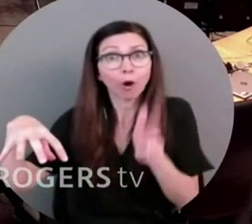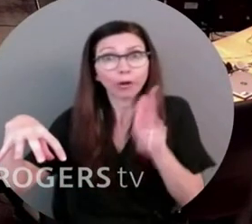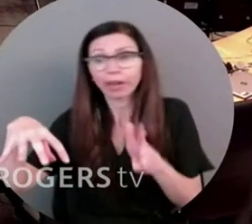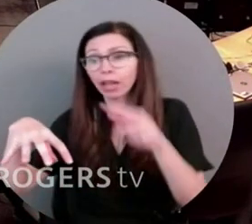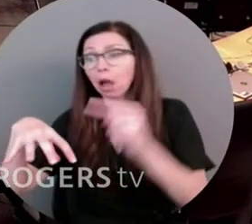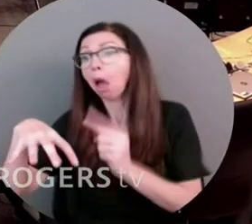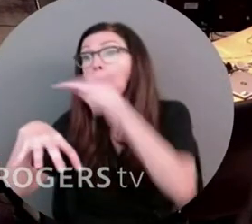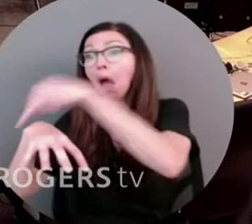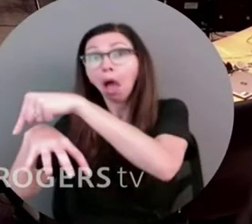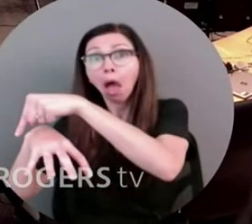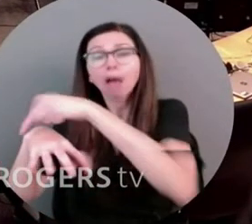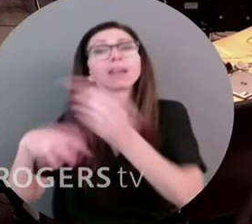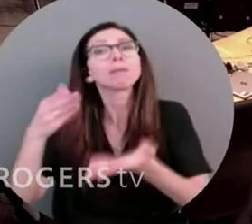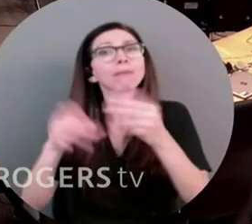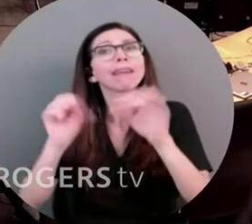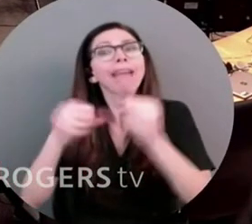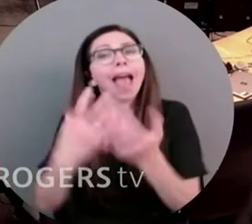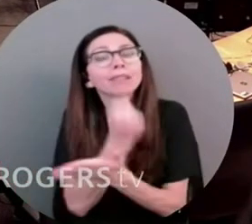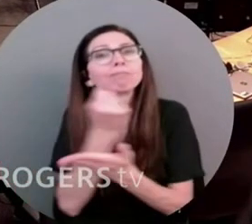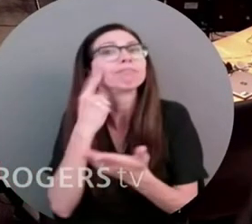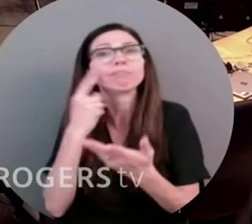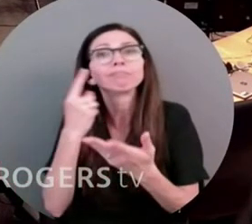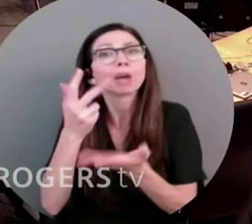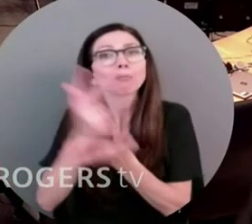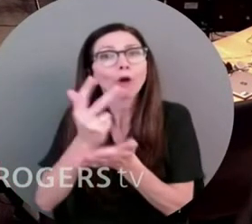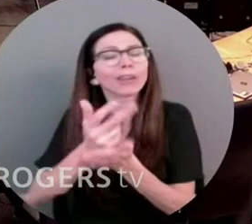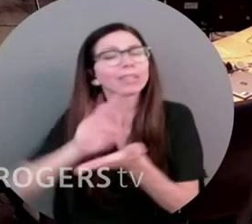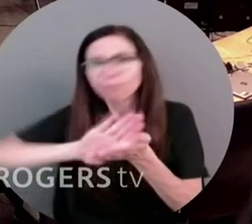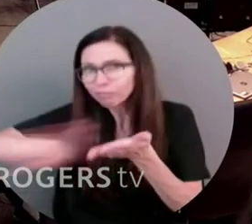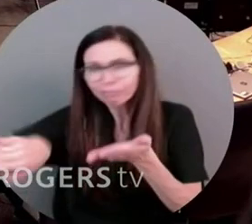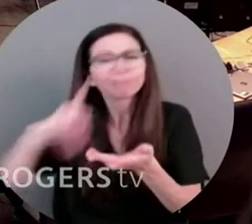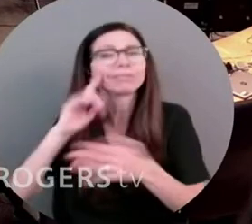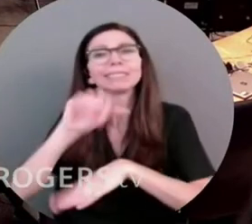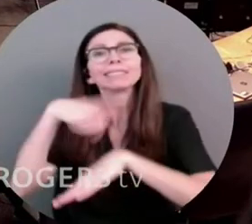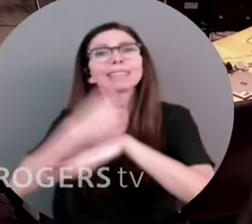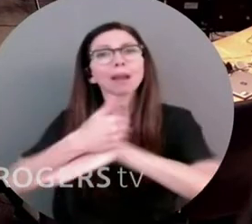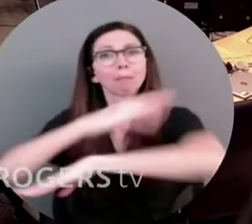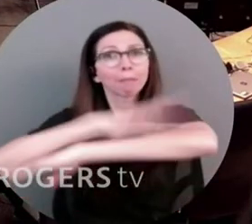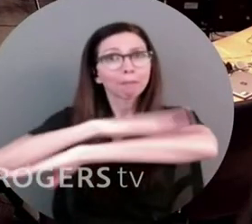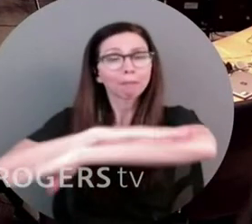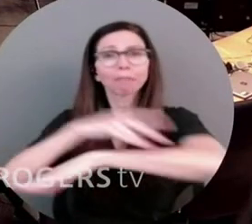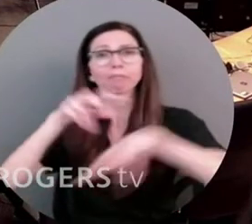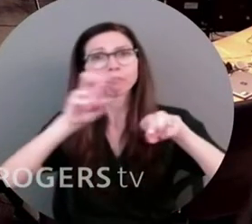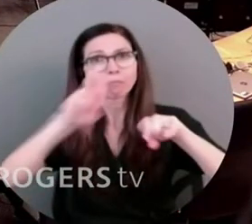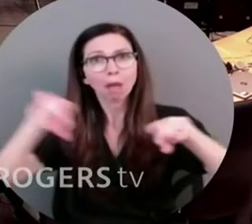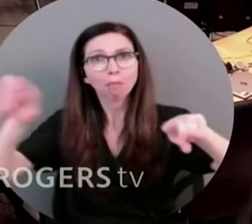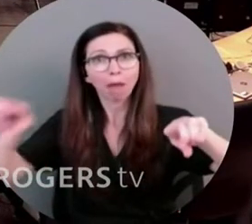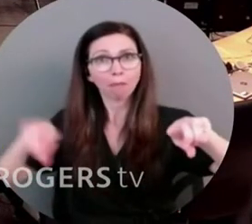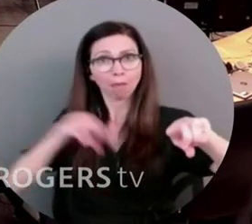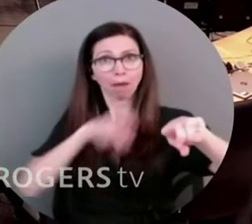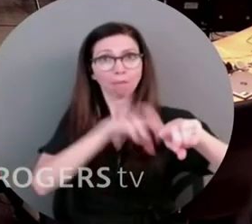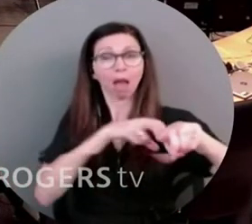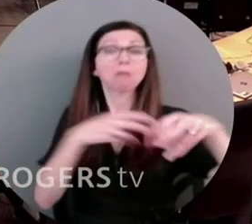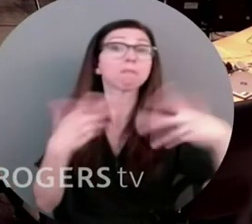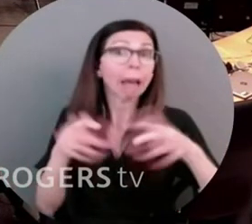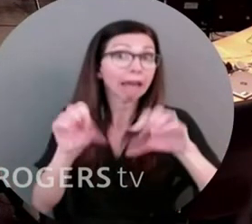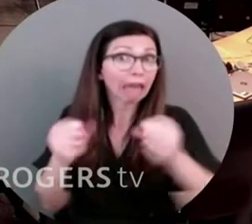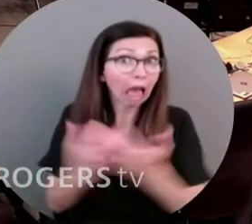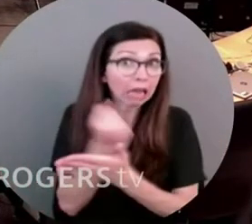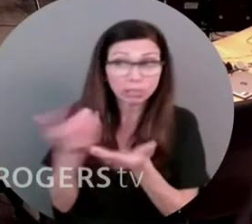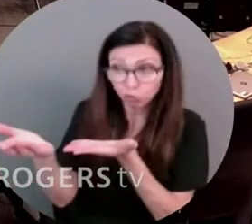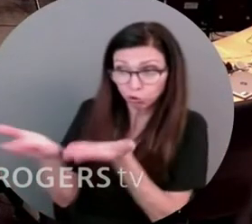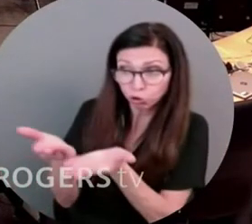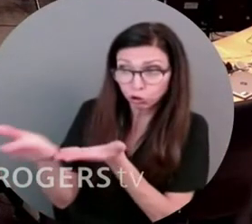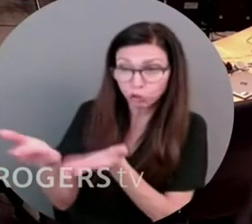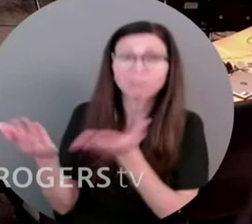able to use. There are, and certainly we're trying to deal with some of the zoning issues even on commercial plazas and the like as well.